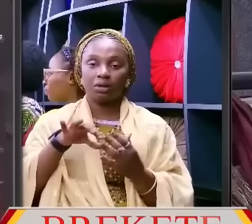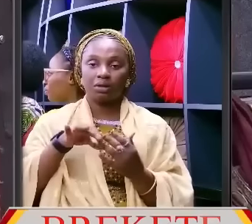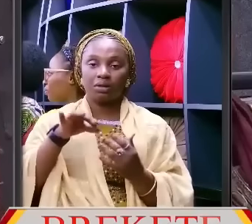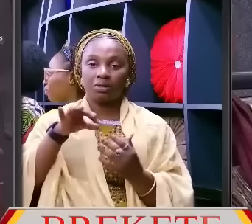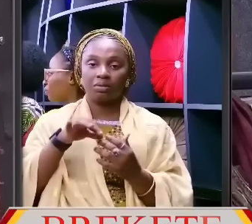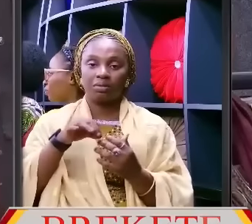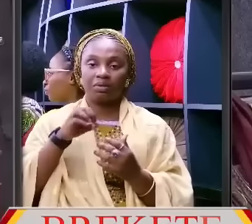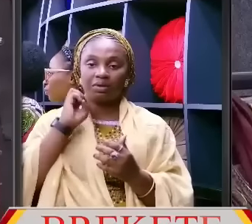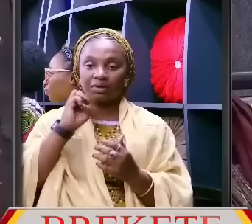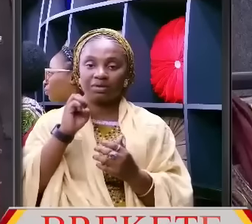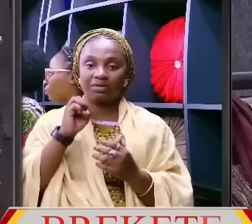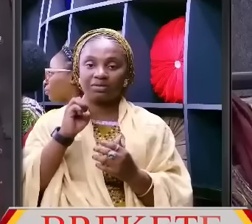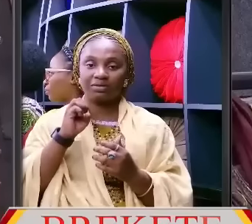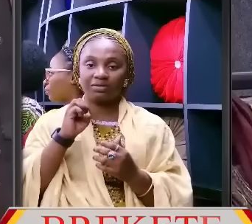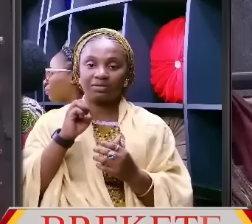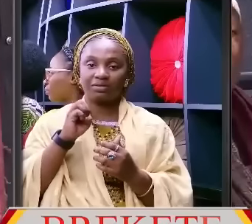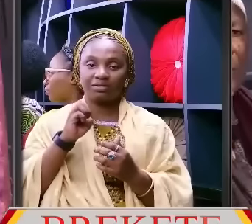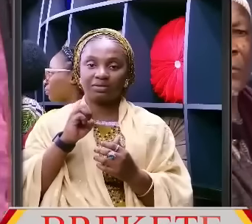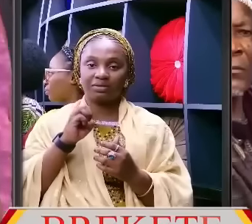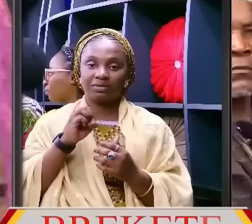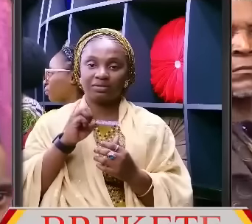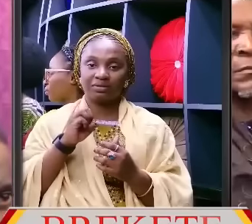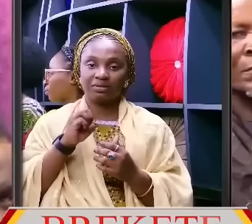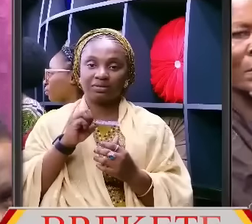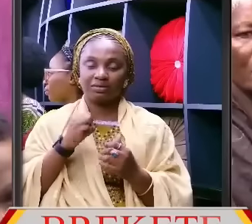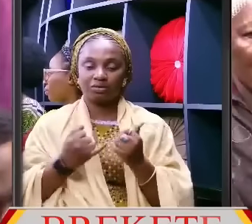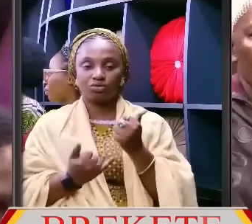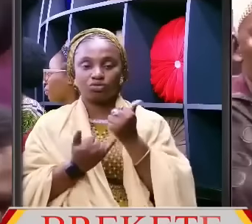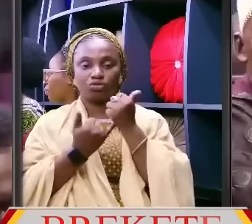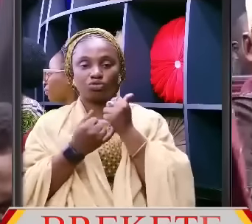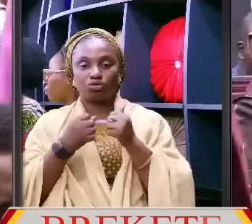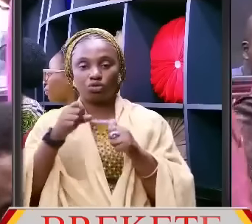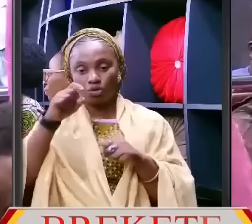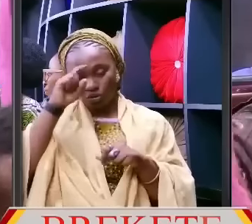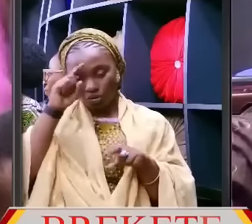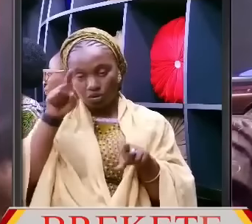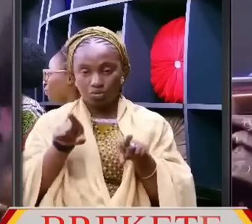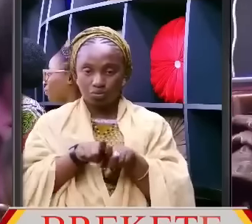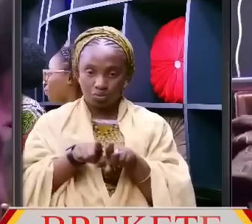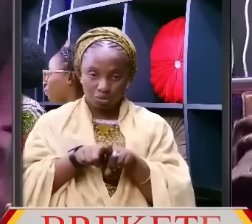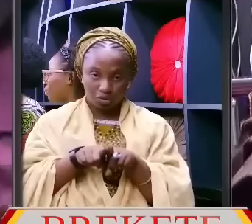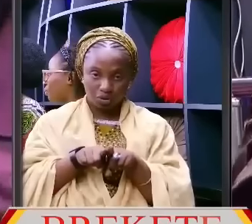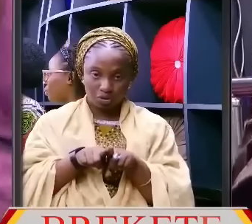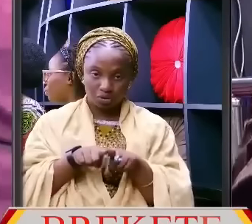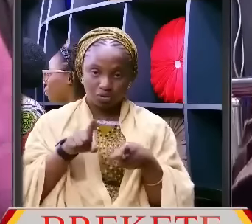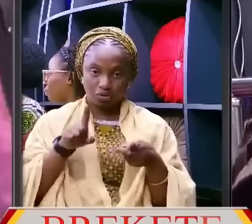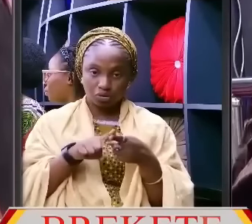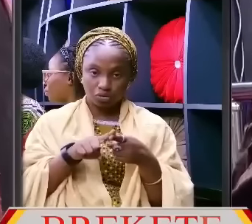me, that junior brother don't die. Aminam. Thank you very much. Aminam.